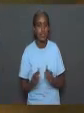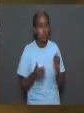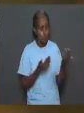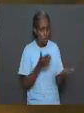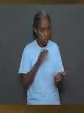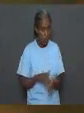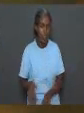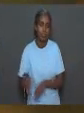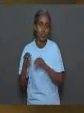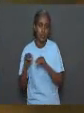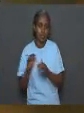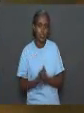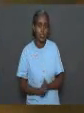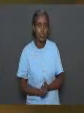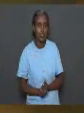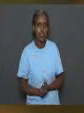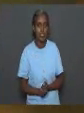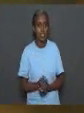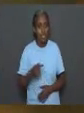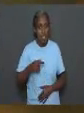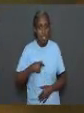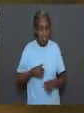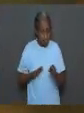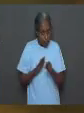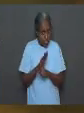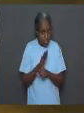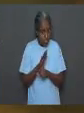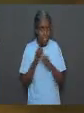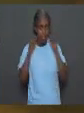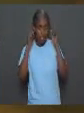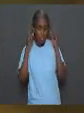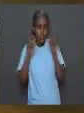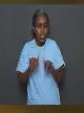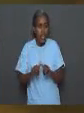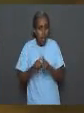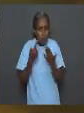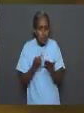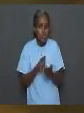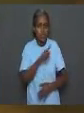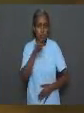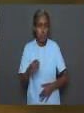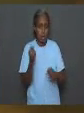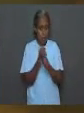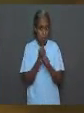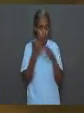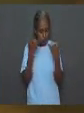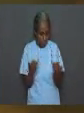Welcome back, students. I feel like you understand how these problems work now.